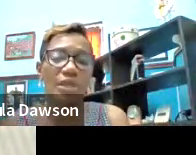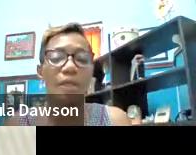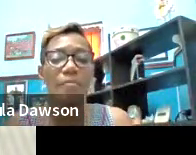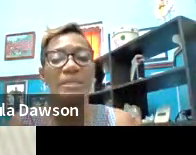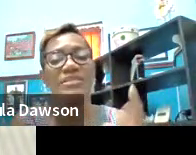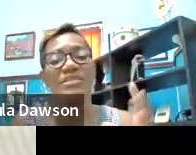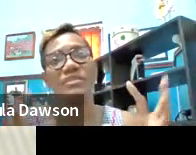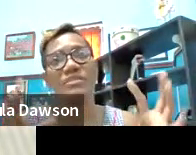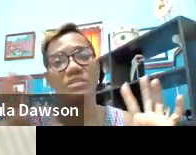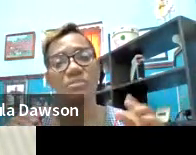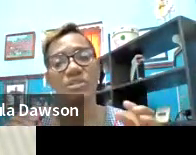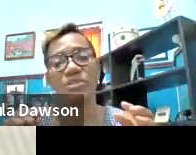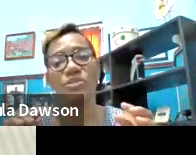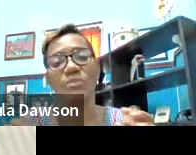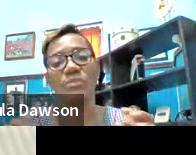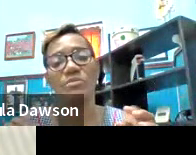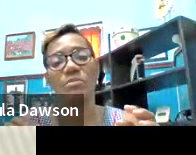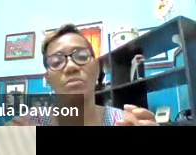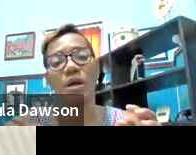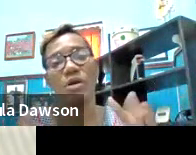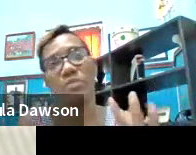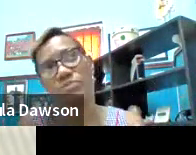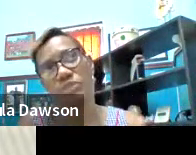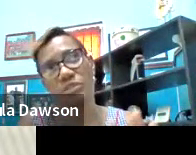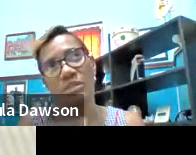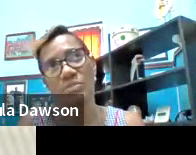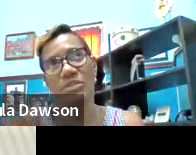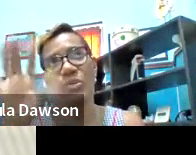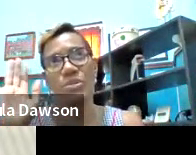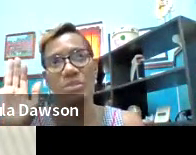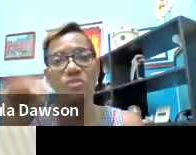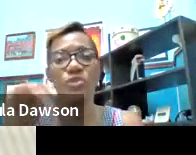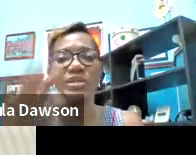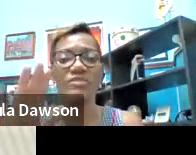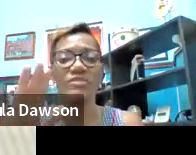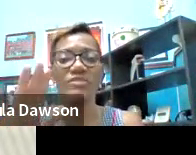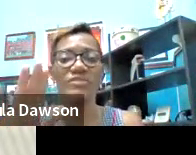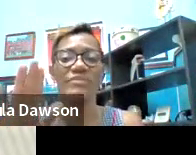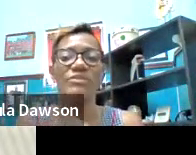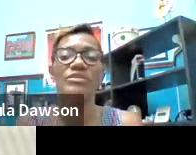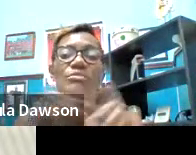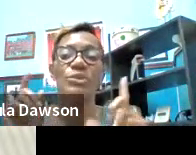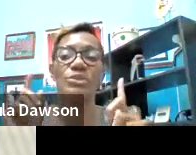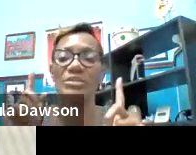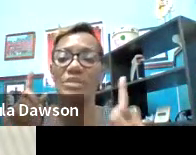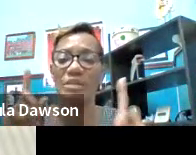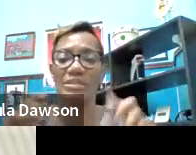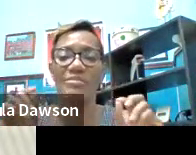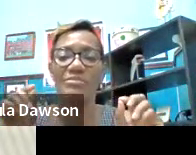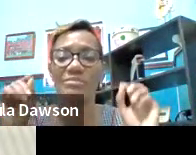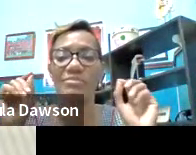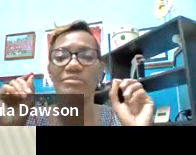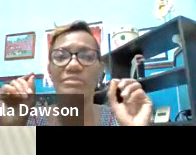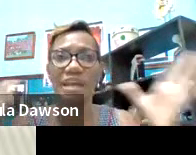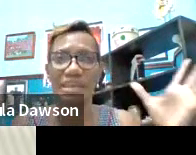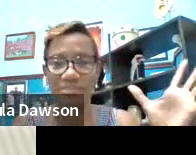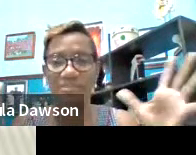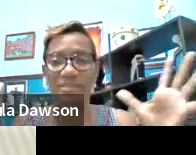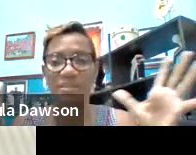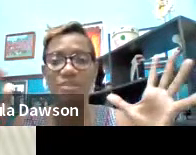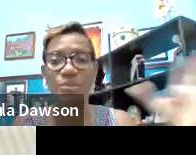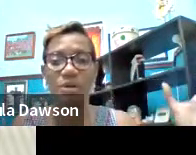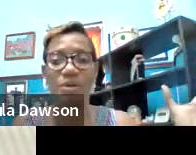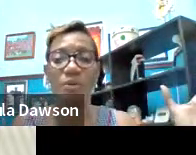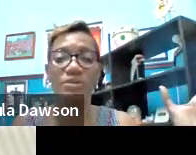fridge, because if the temperature drops, the temperature goes above 25 degrees, the Botox toxin